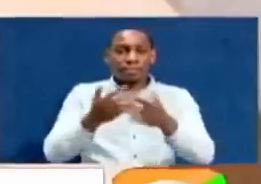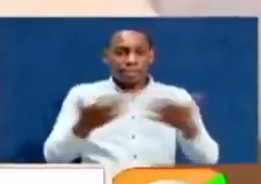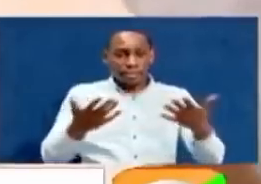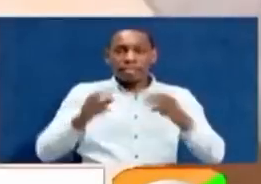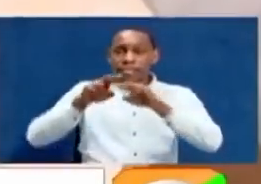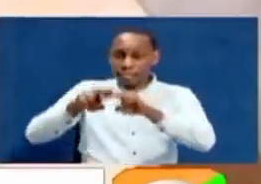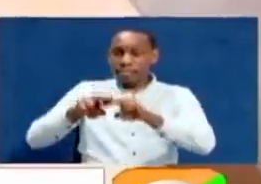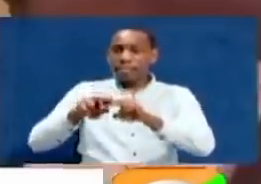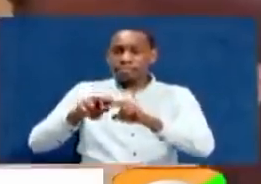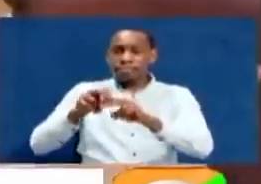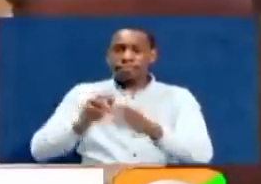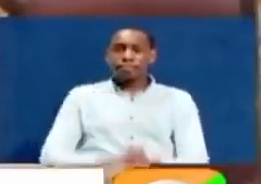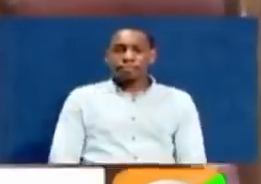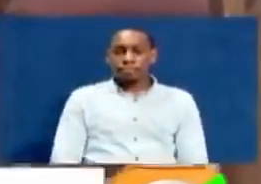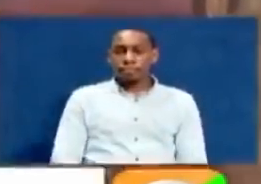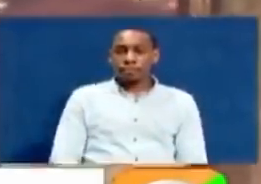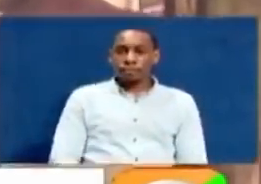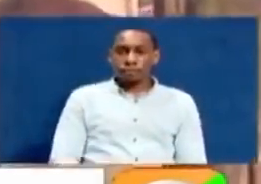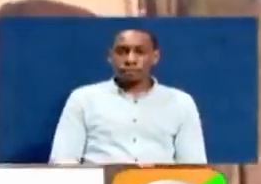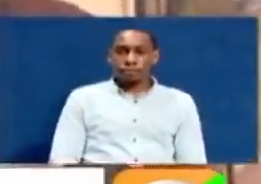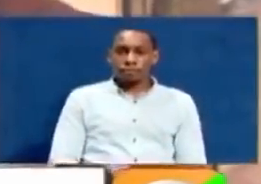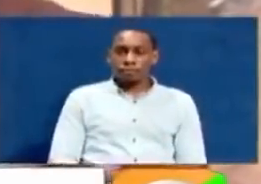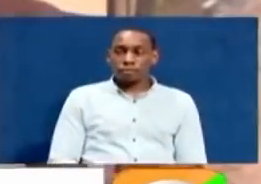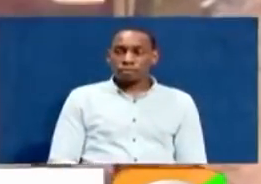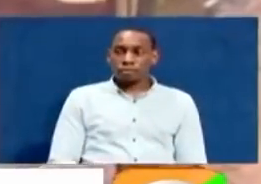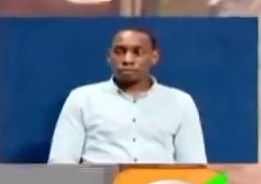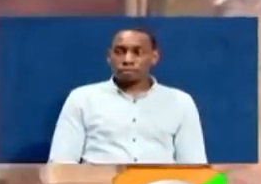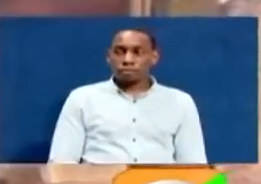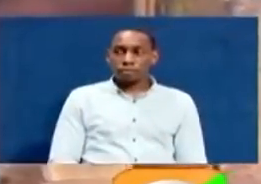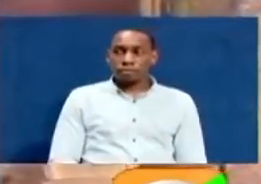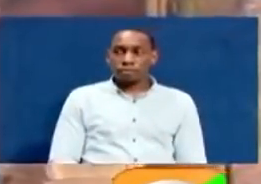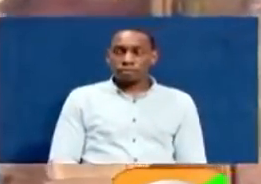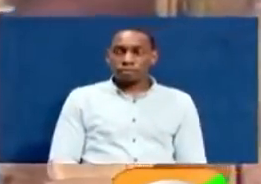kiti alikalia. Focus on Citizen TV, Nairobi.